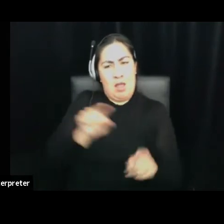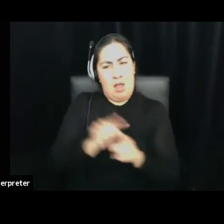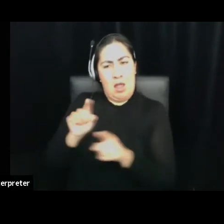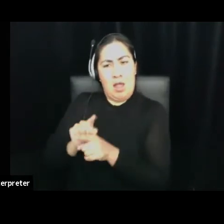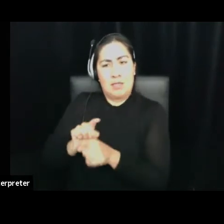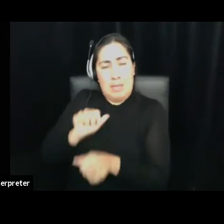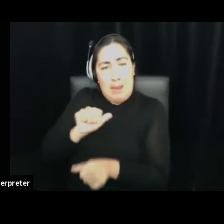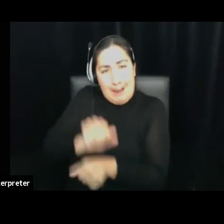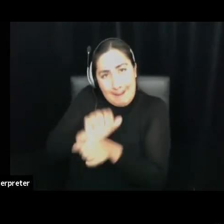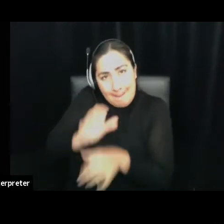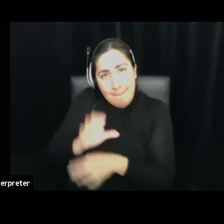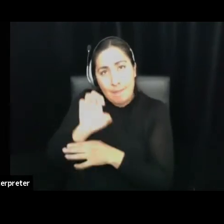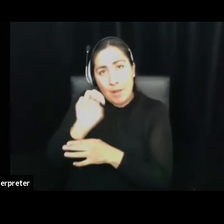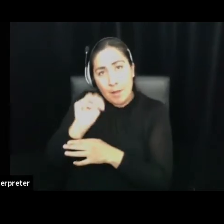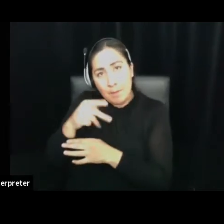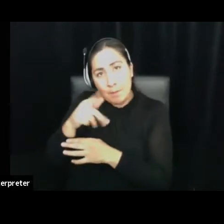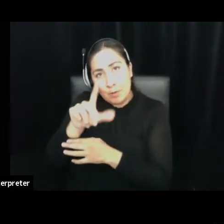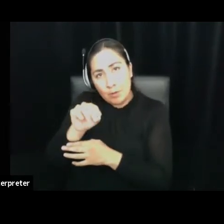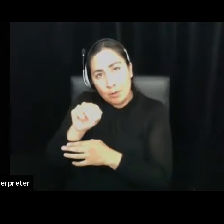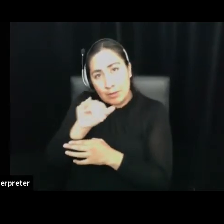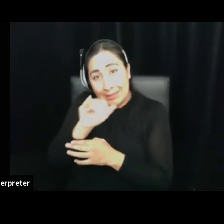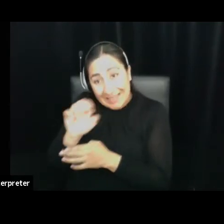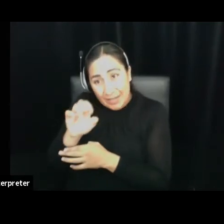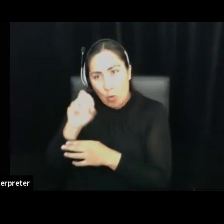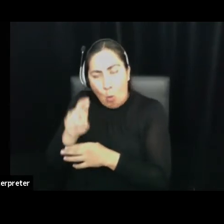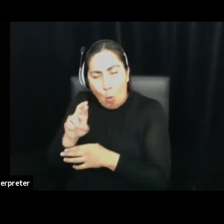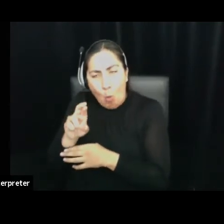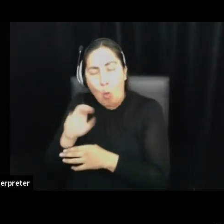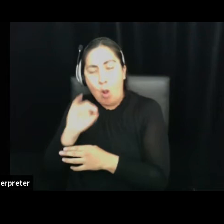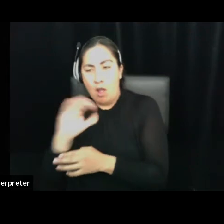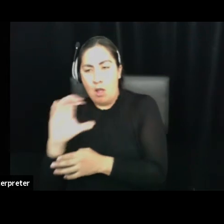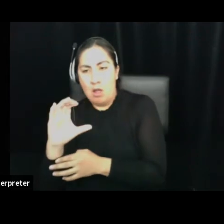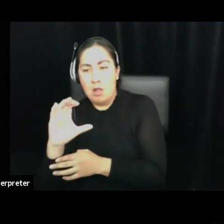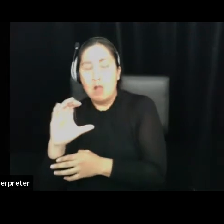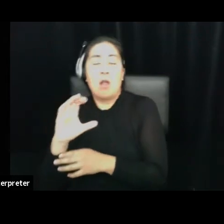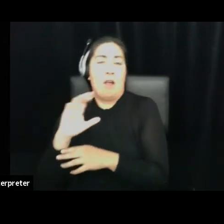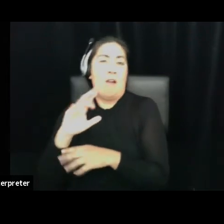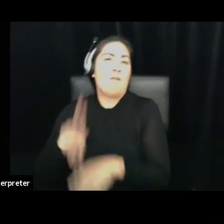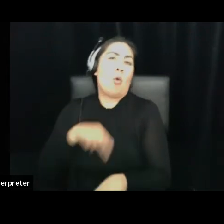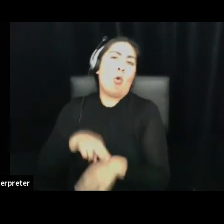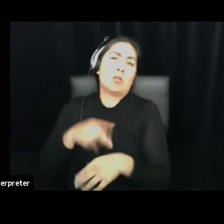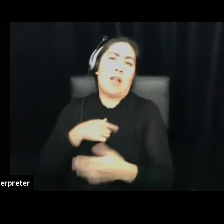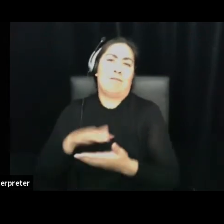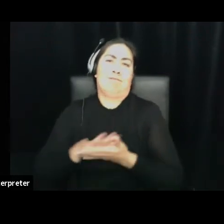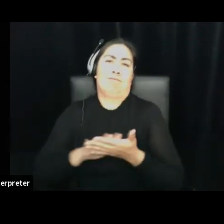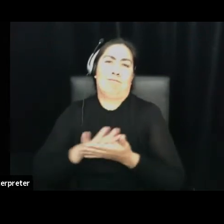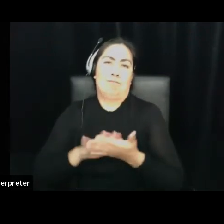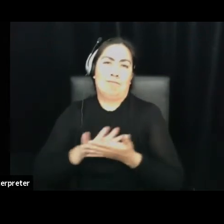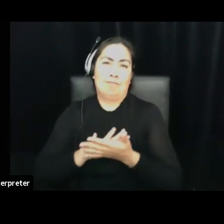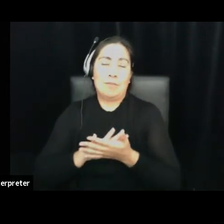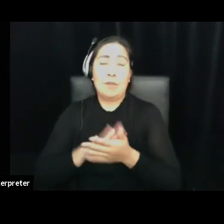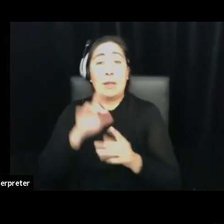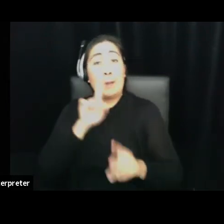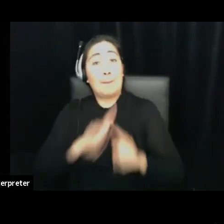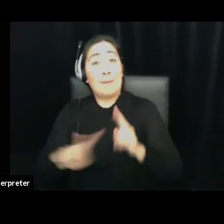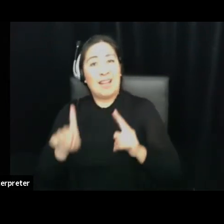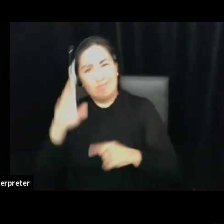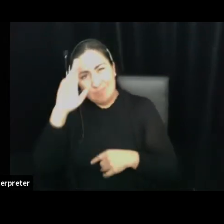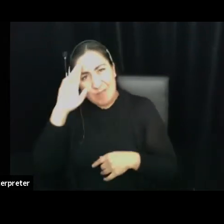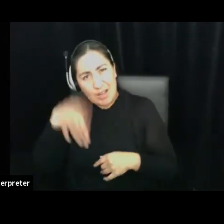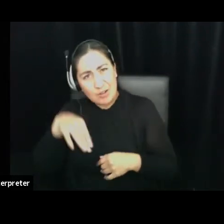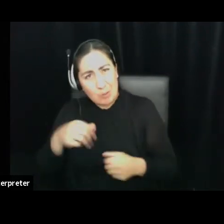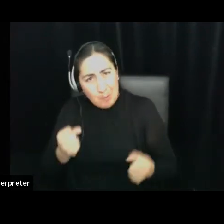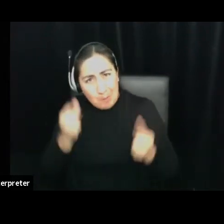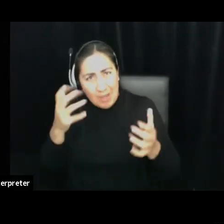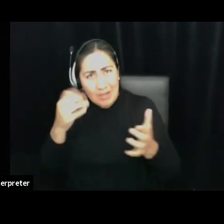independent contractor. And of course, there is a gray area. But I know that a lot of